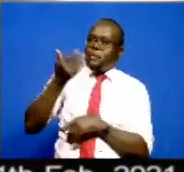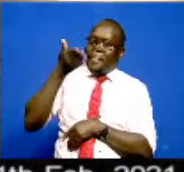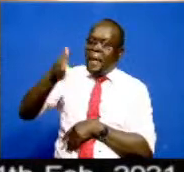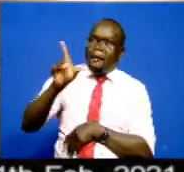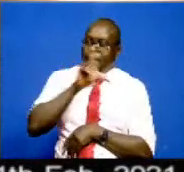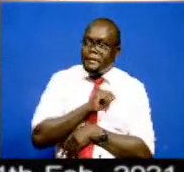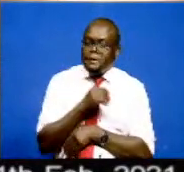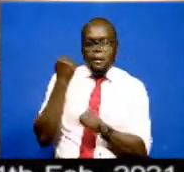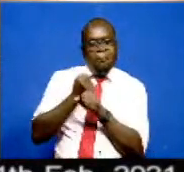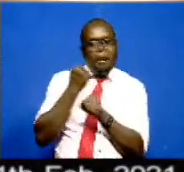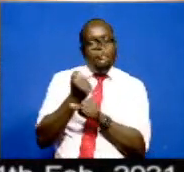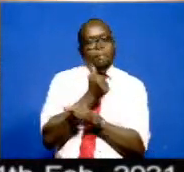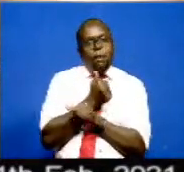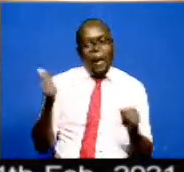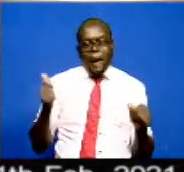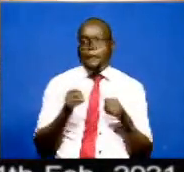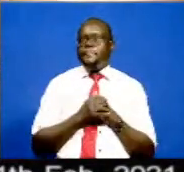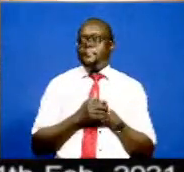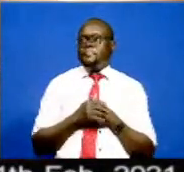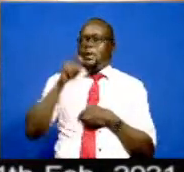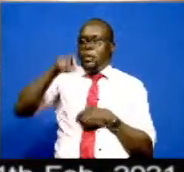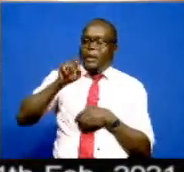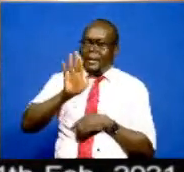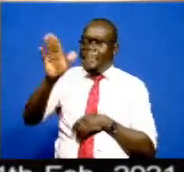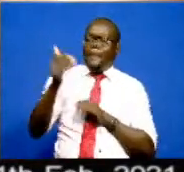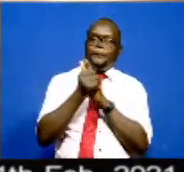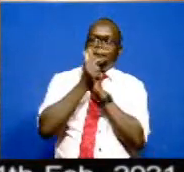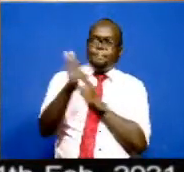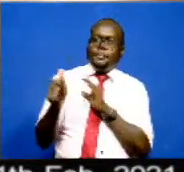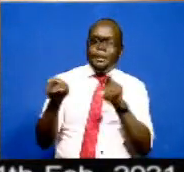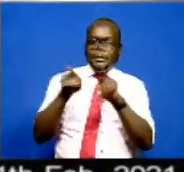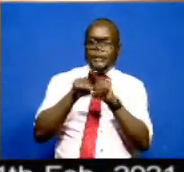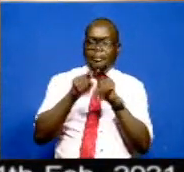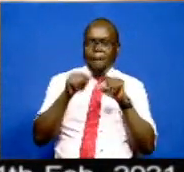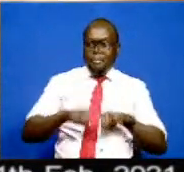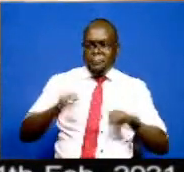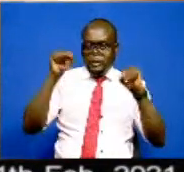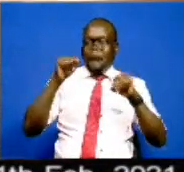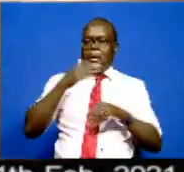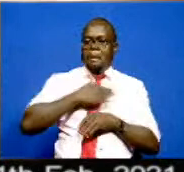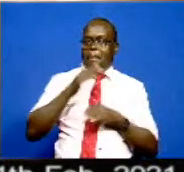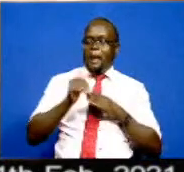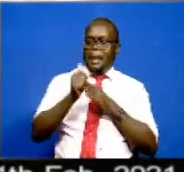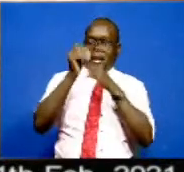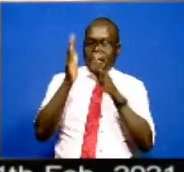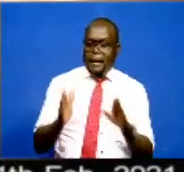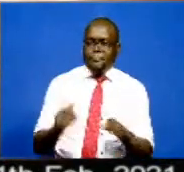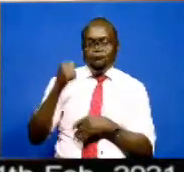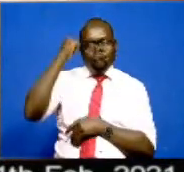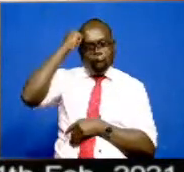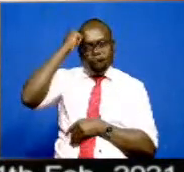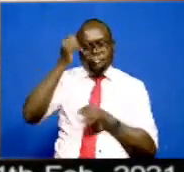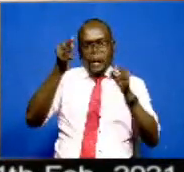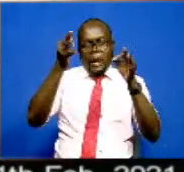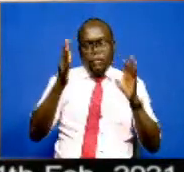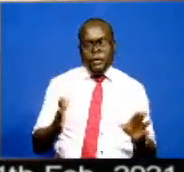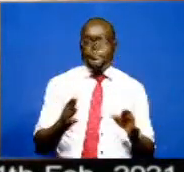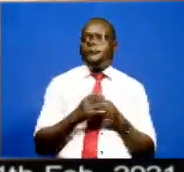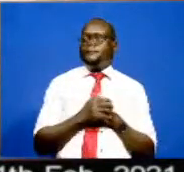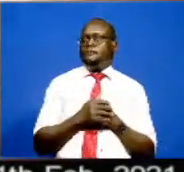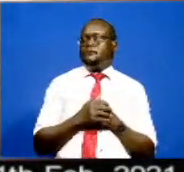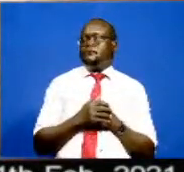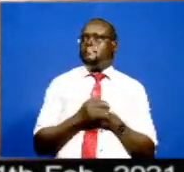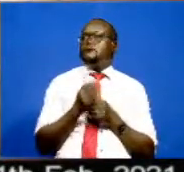have performed very well, whom we need their expertise, like my chair, my leader here, who is a senior accountant in this country, maybe